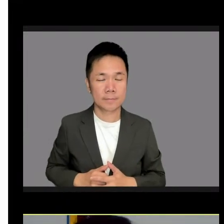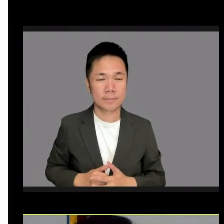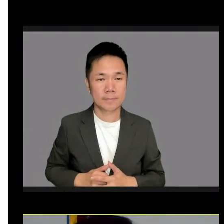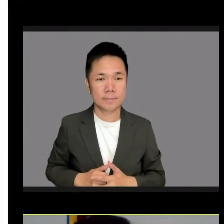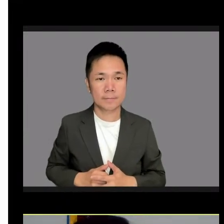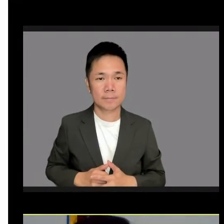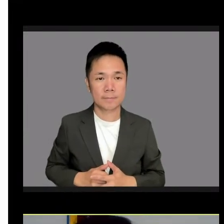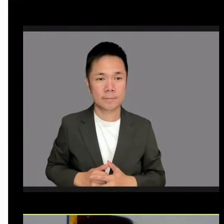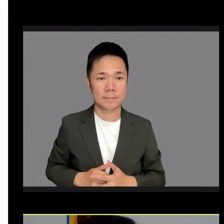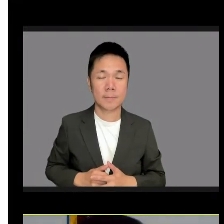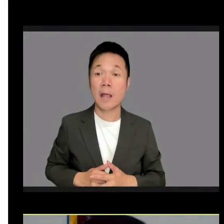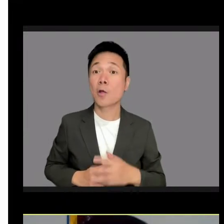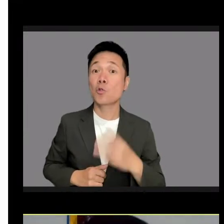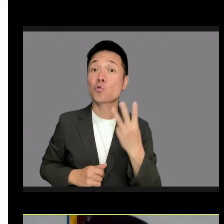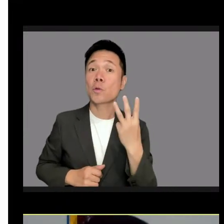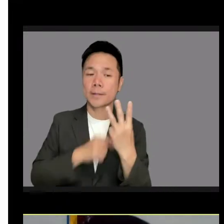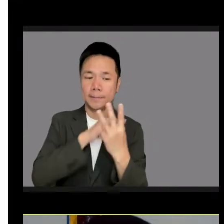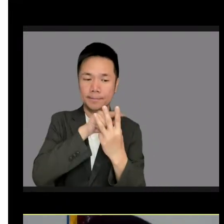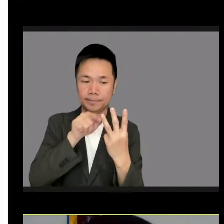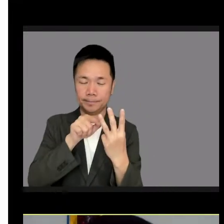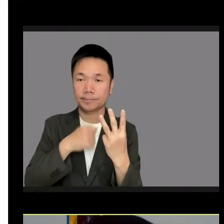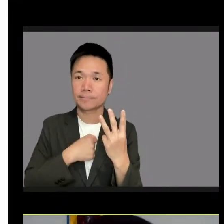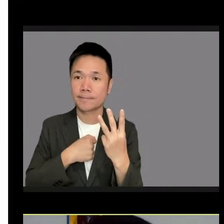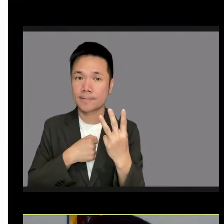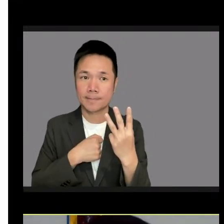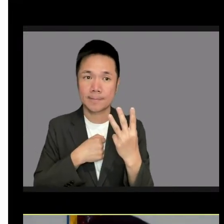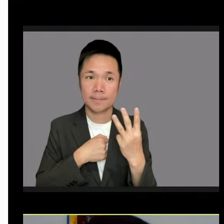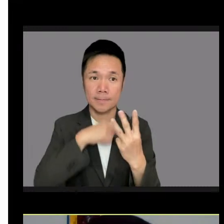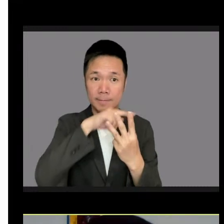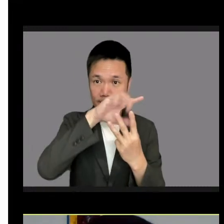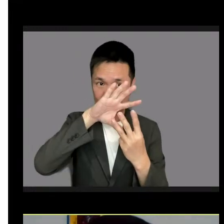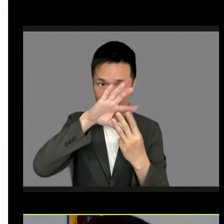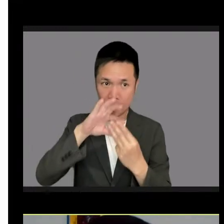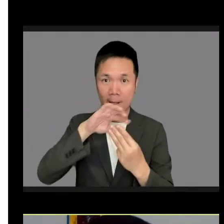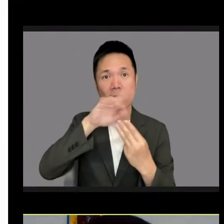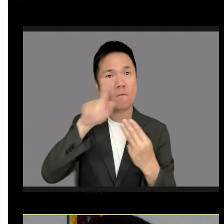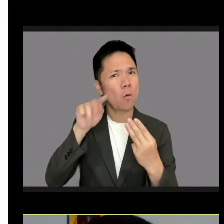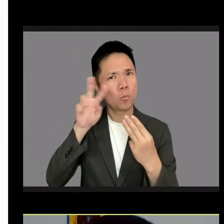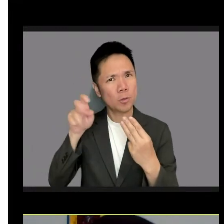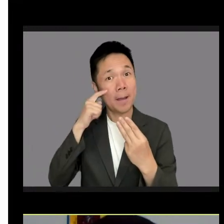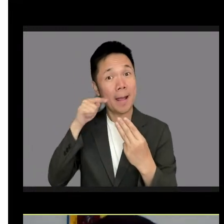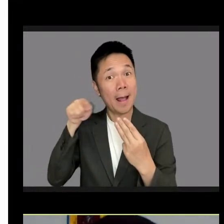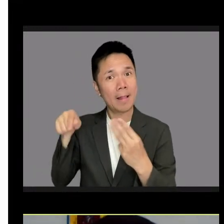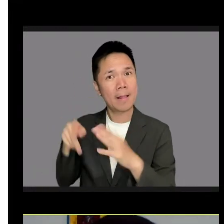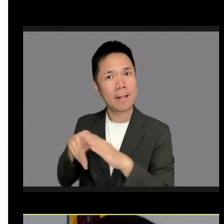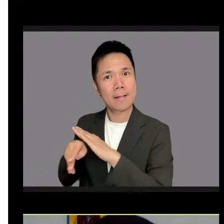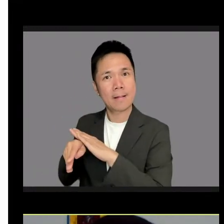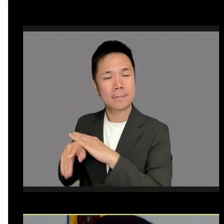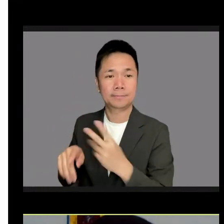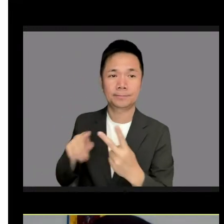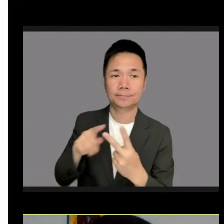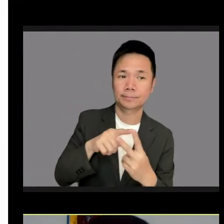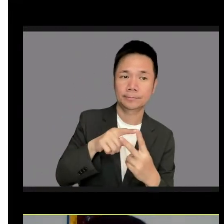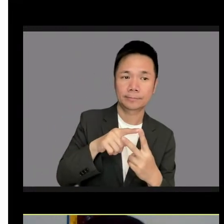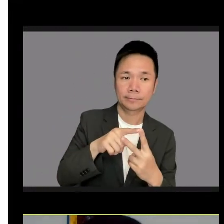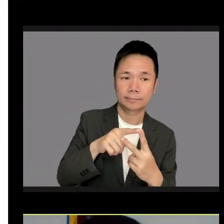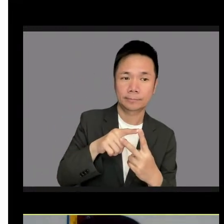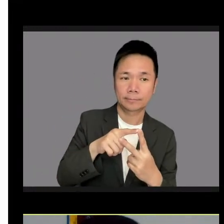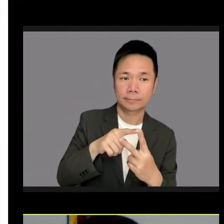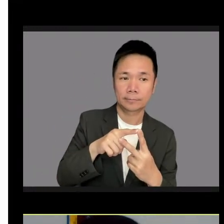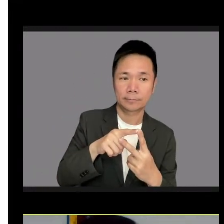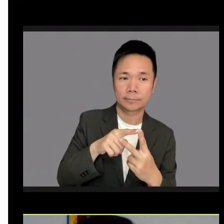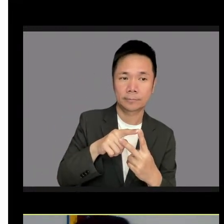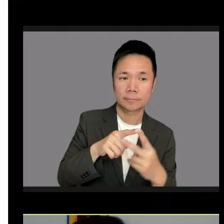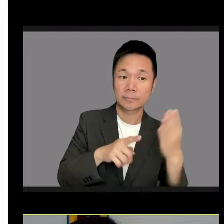these components form the entire ecosystem of accessibility. So you have authoring tools, which